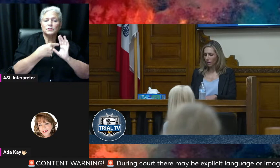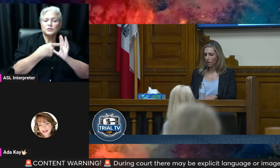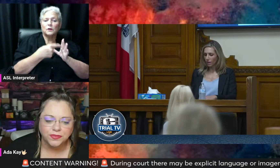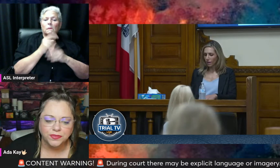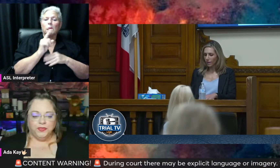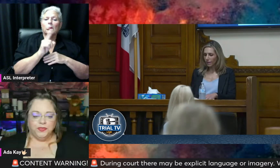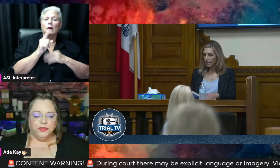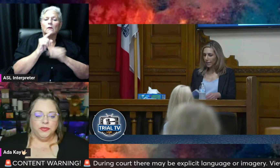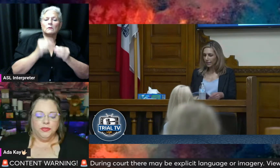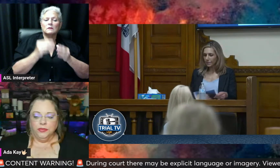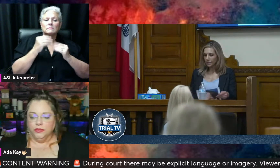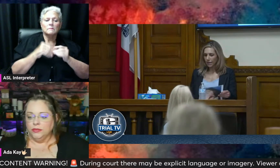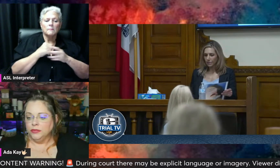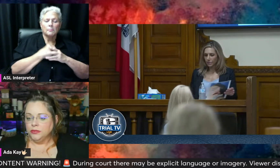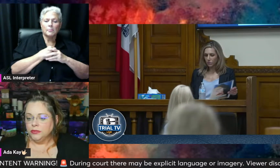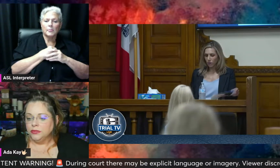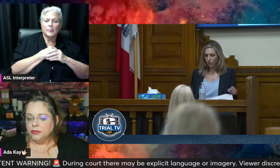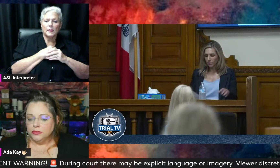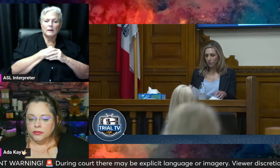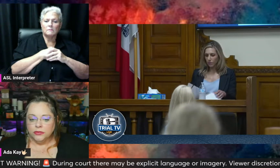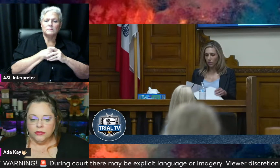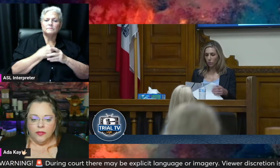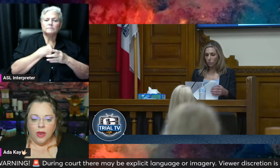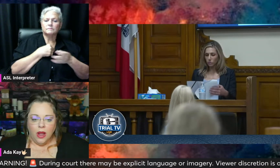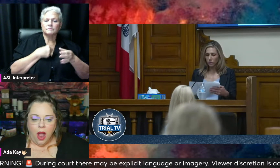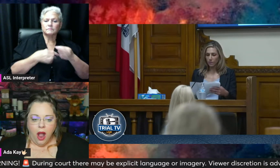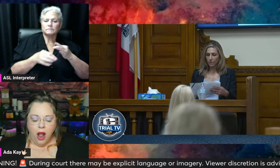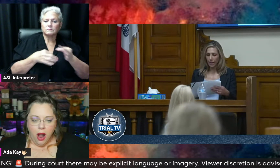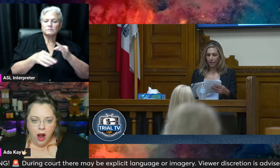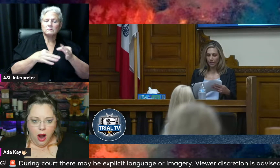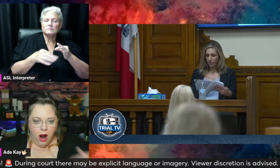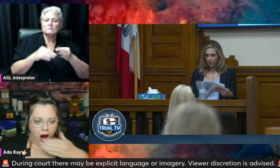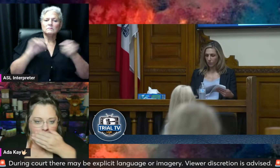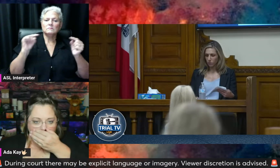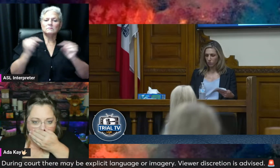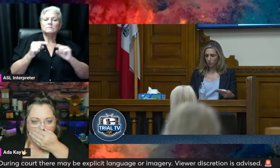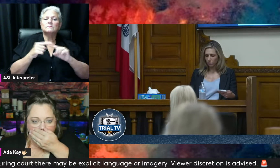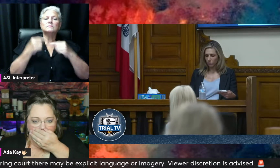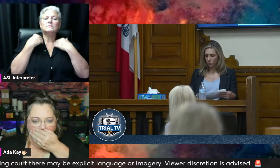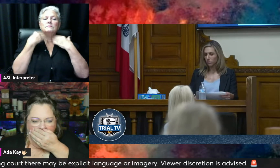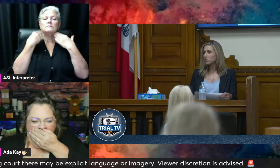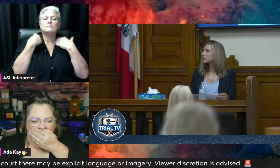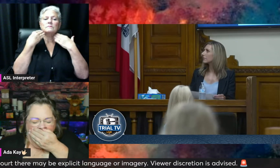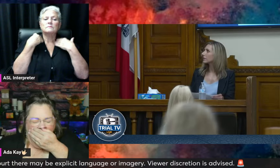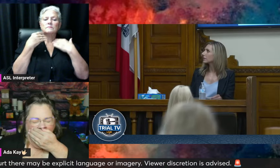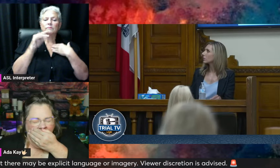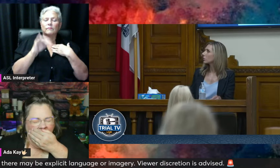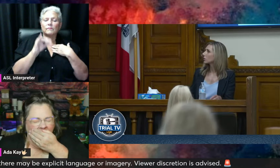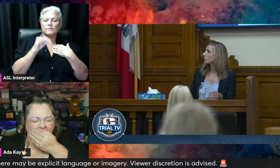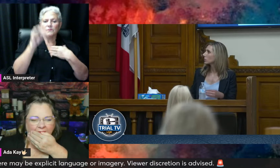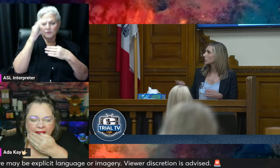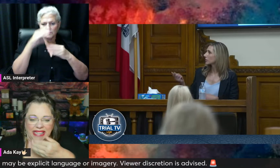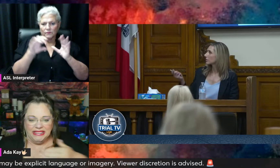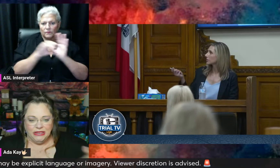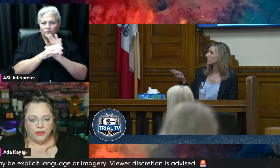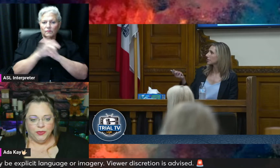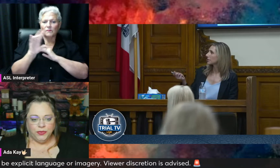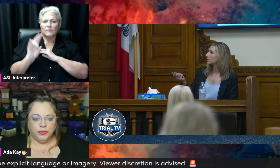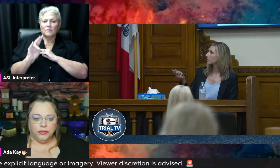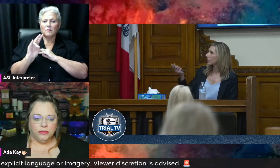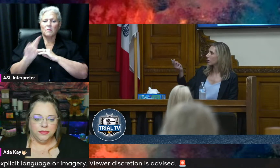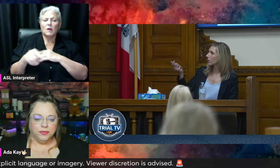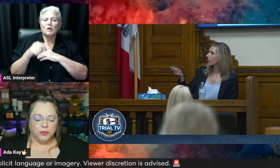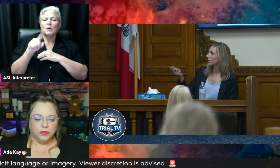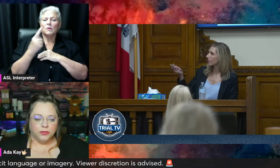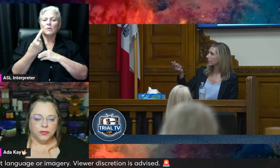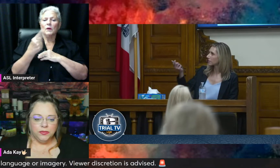to next? Next, I described the wounds to the neck, which are in photo 7. One of the wounds can be seen